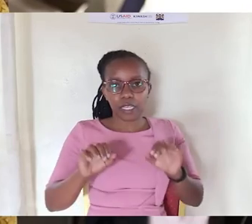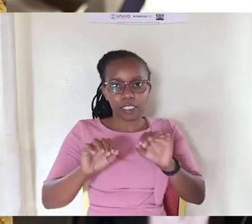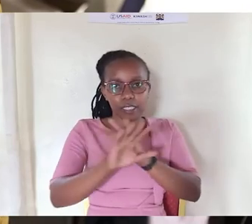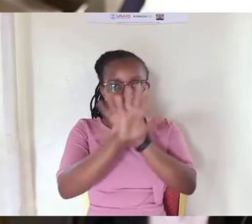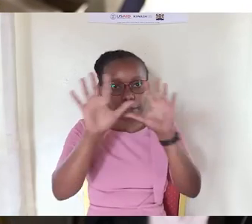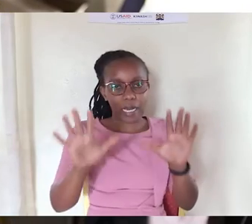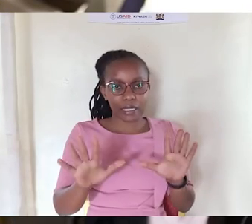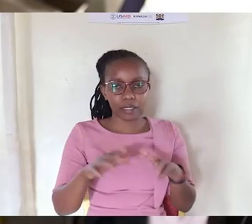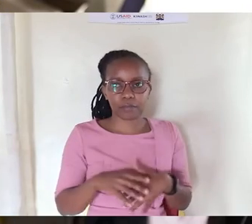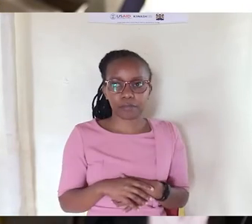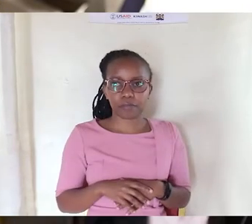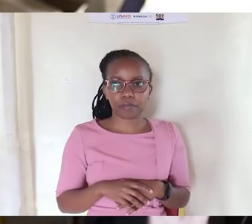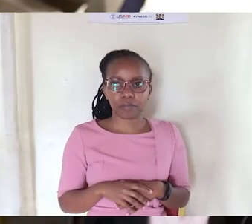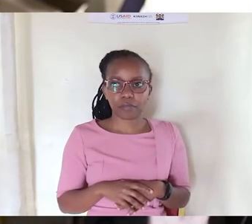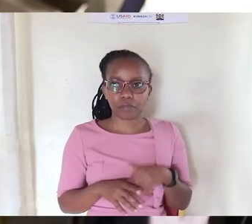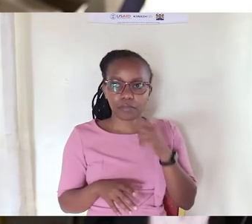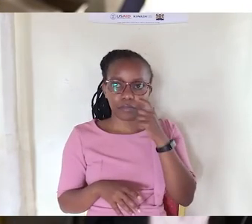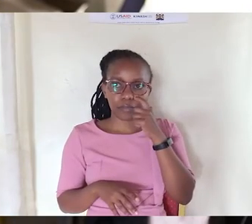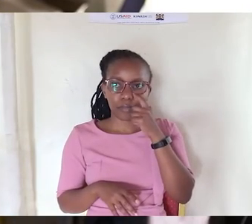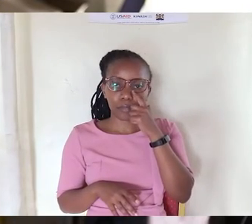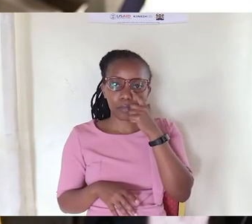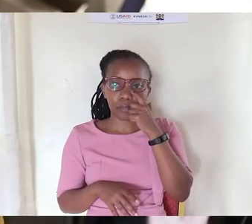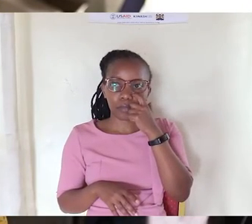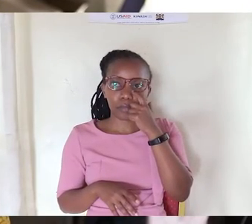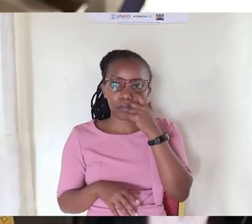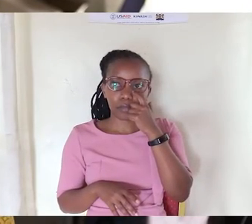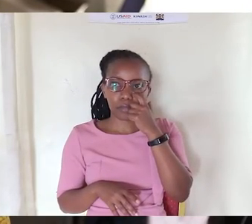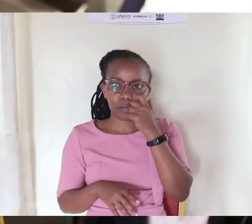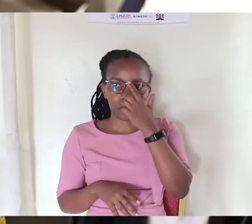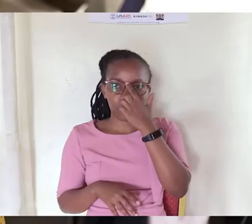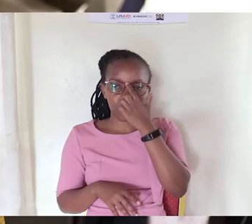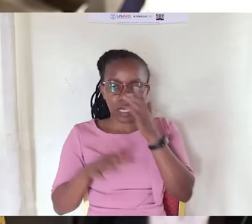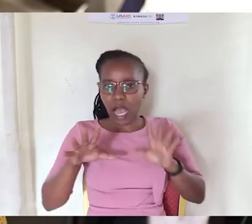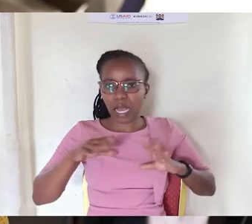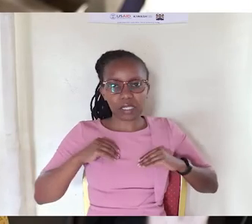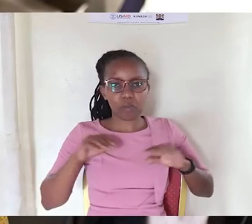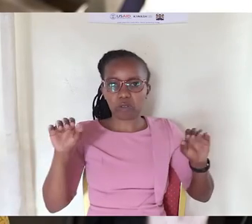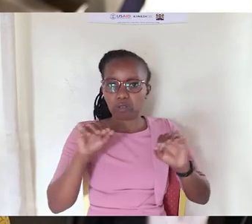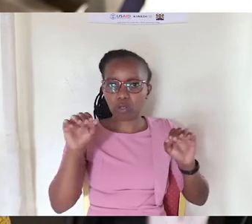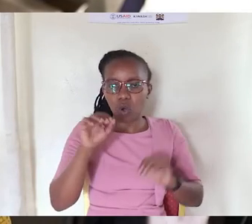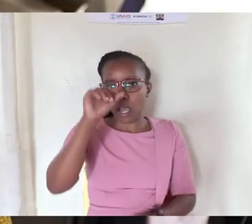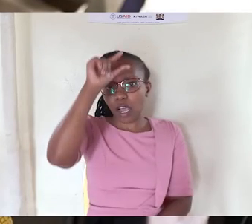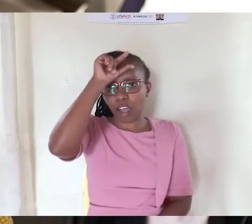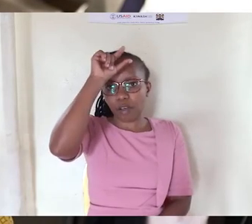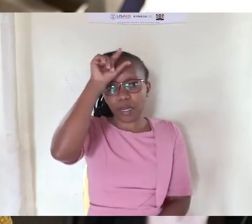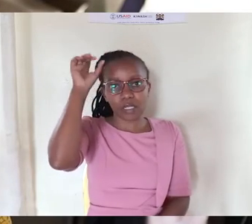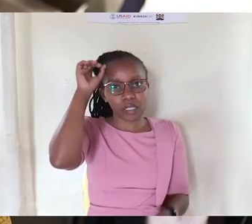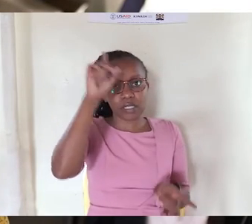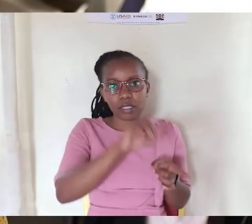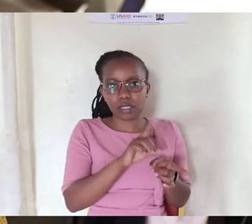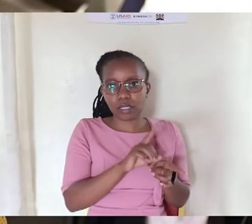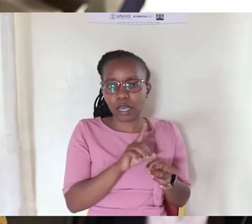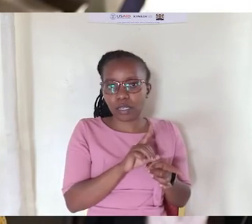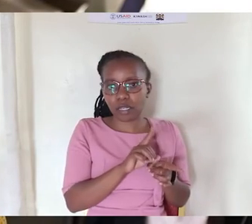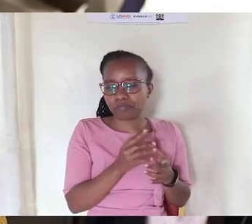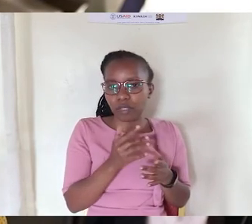Transparency, we're saying we cannot allow the government to be able to decide that because of